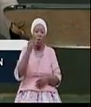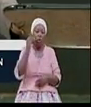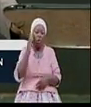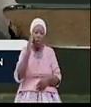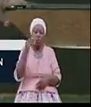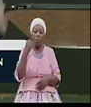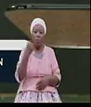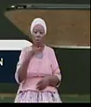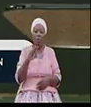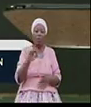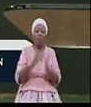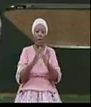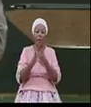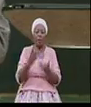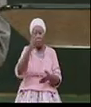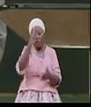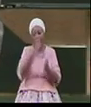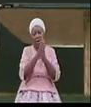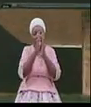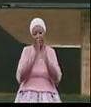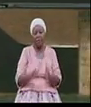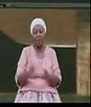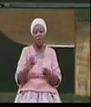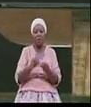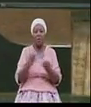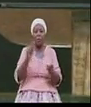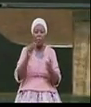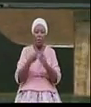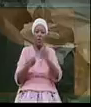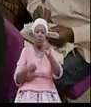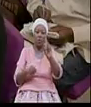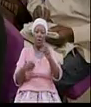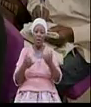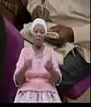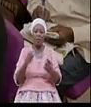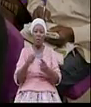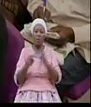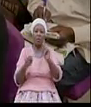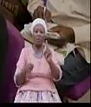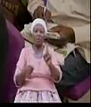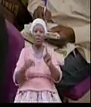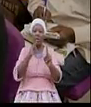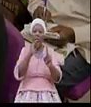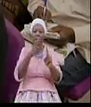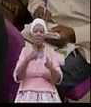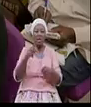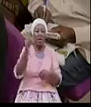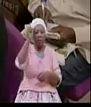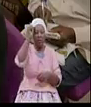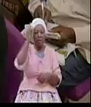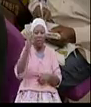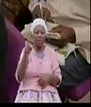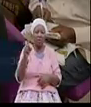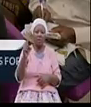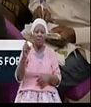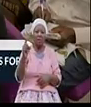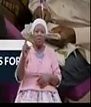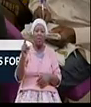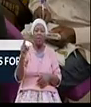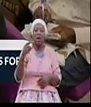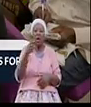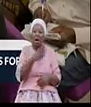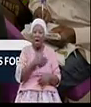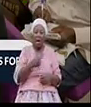Bible believers. Let's come to point number one. Point number one, the discernment and